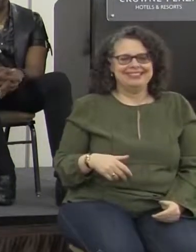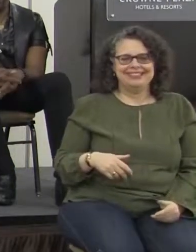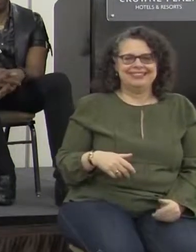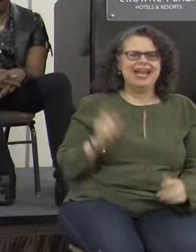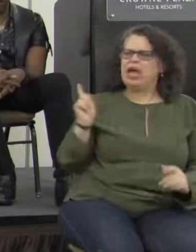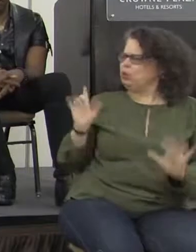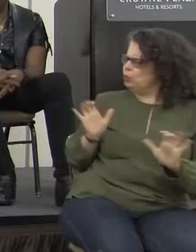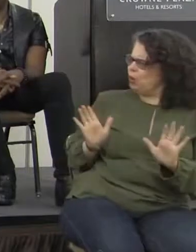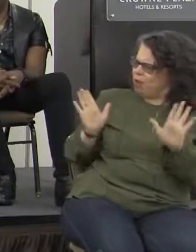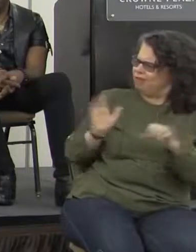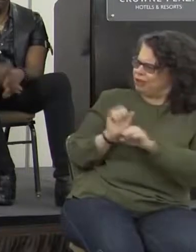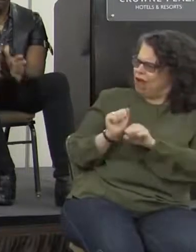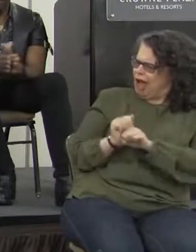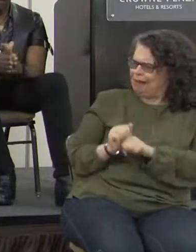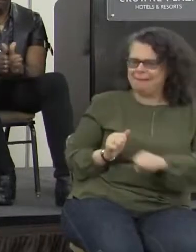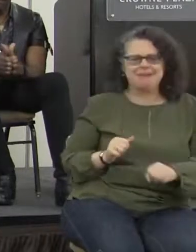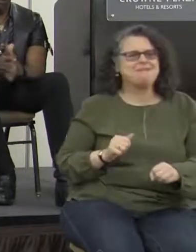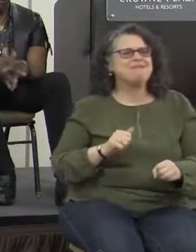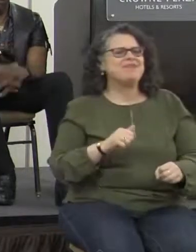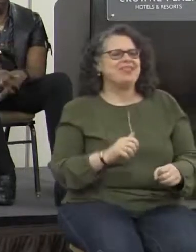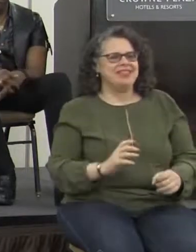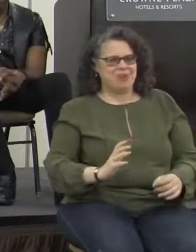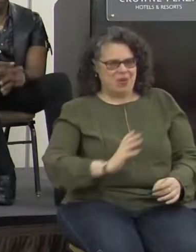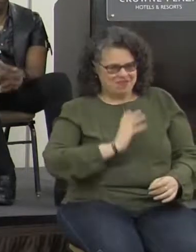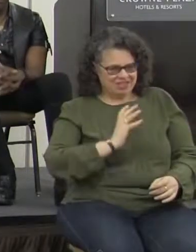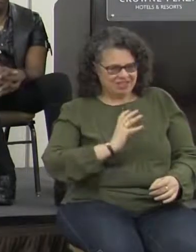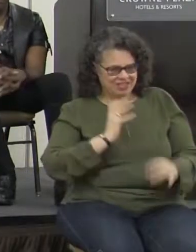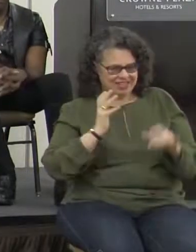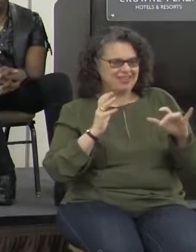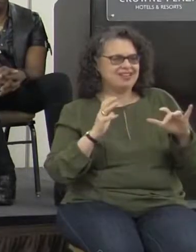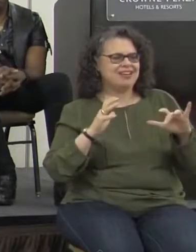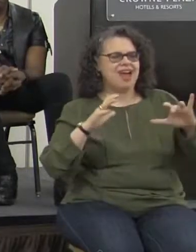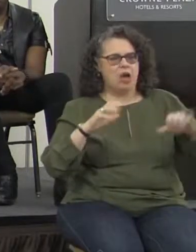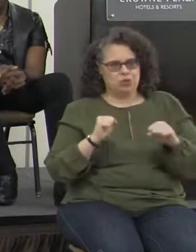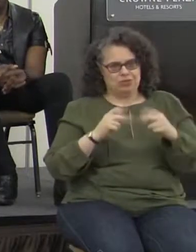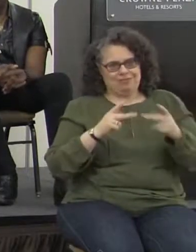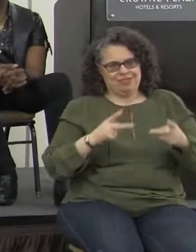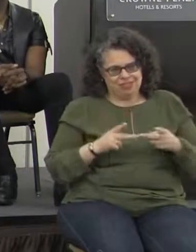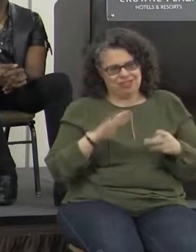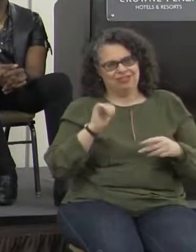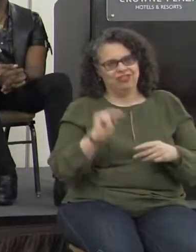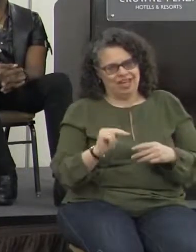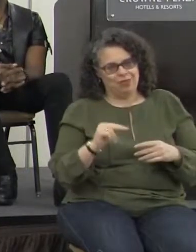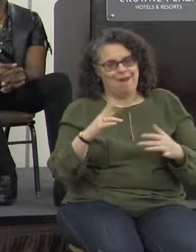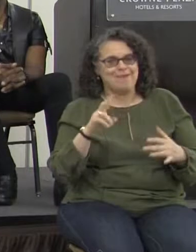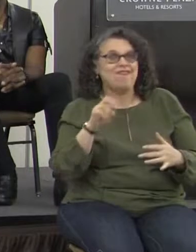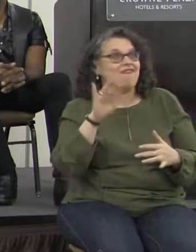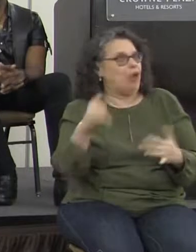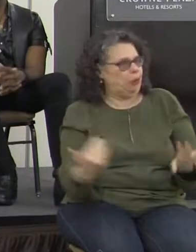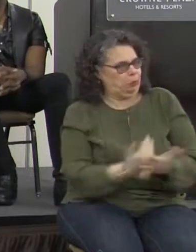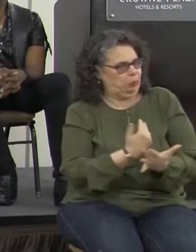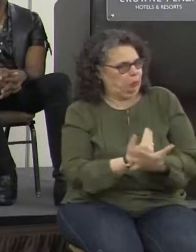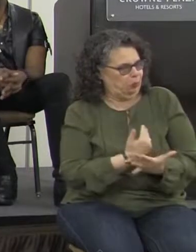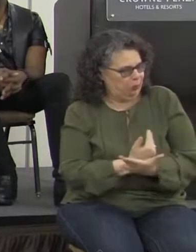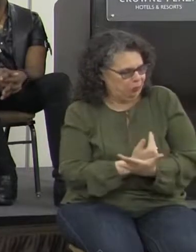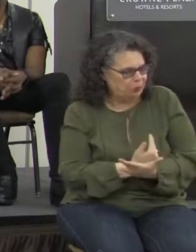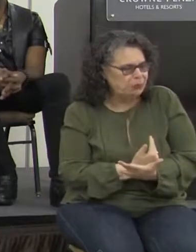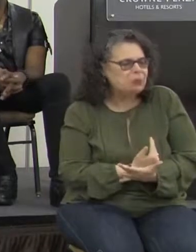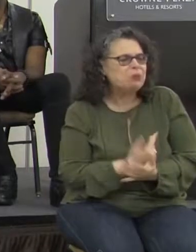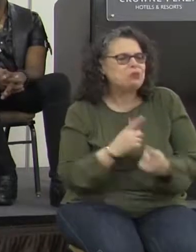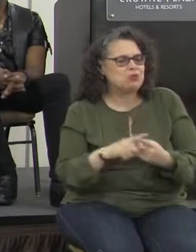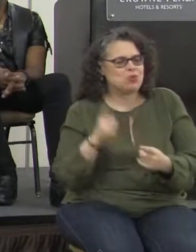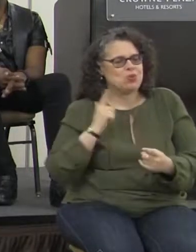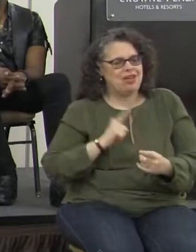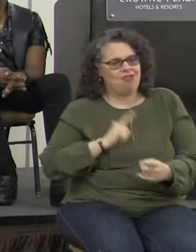Wonderful job. So it officially took post in January of this year, so I'm very new to the